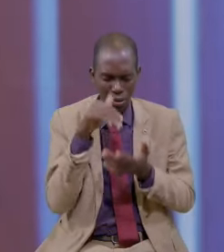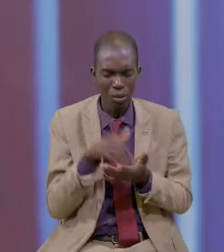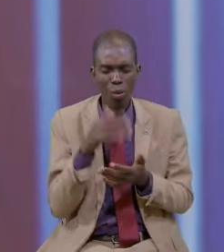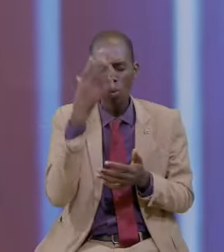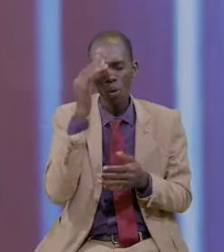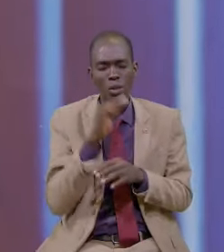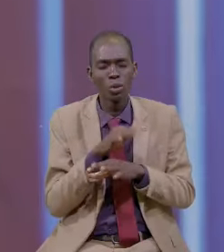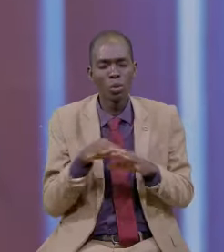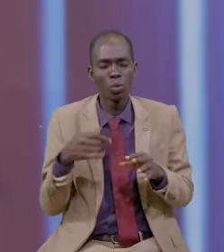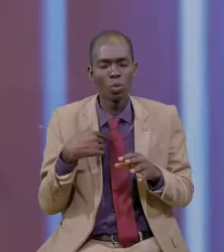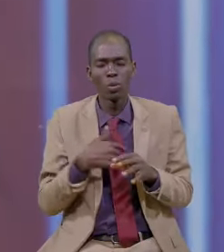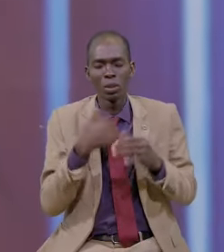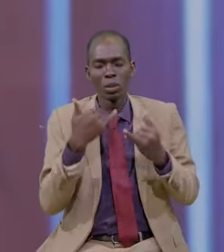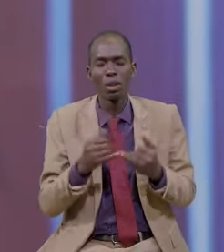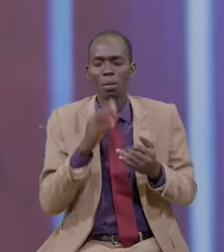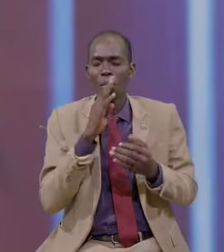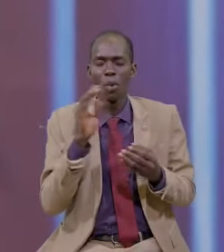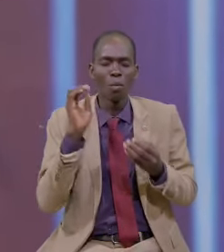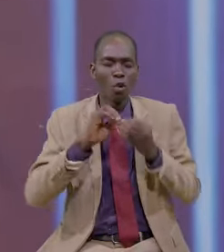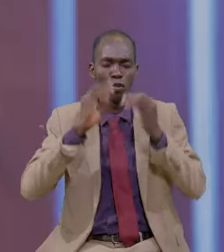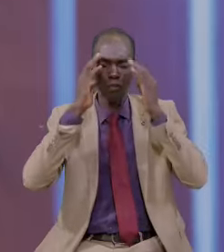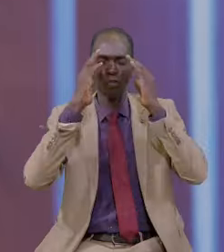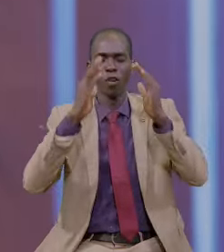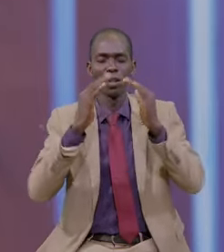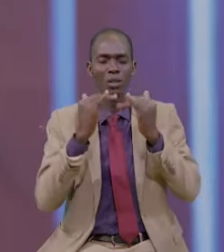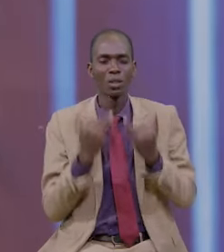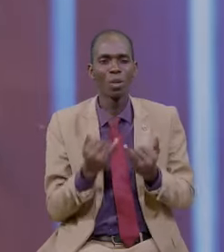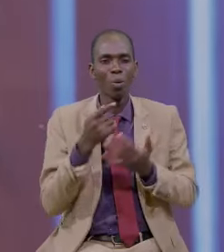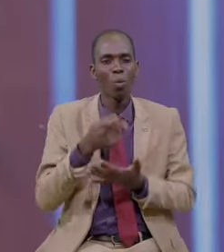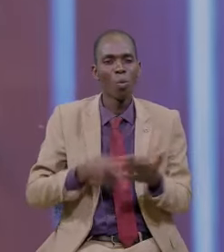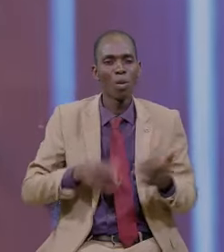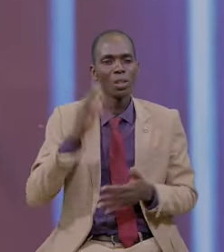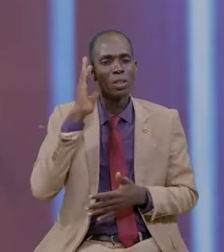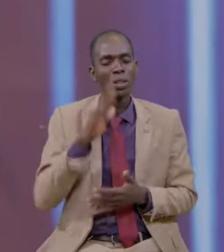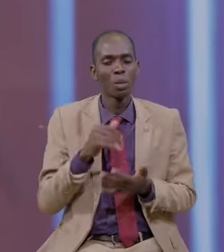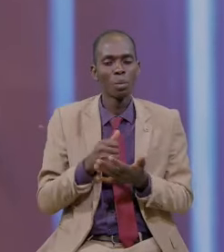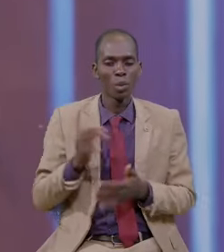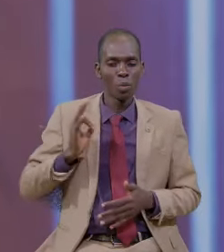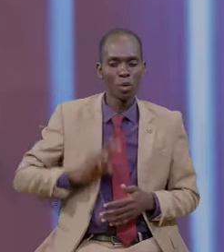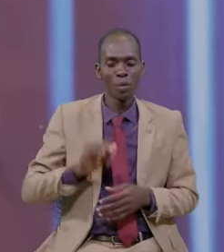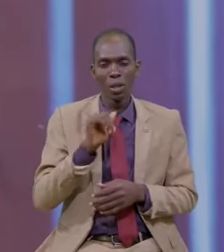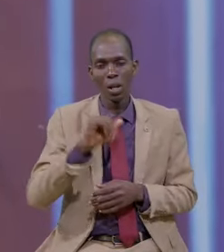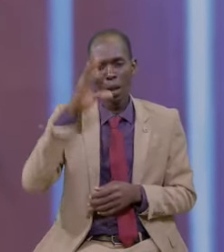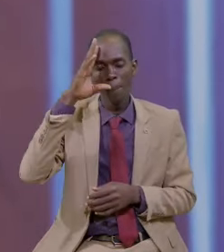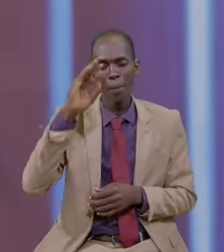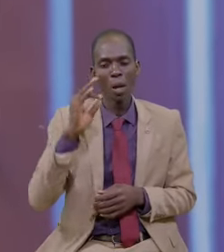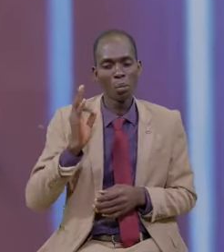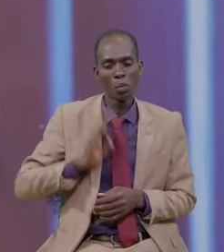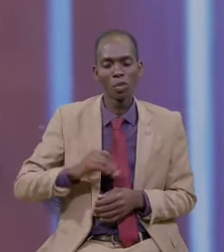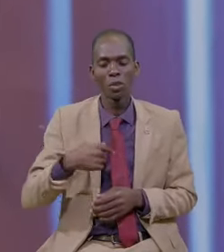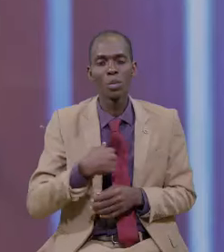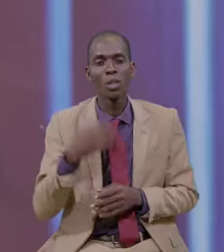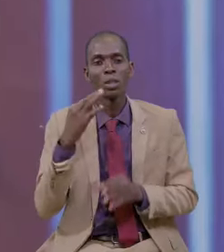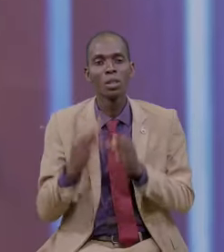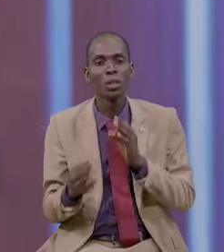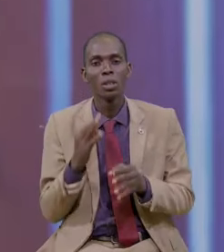of focus now on the right thing? What shall it profit a man? What shall it profit me? If he shall